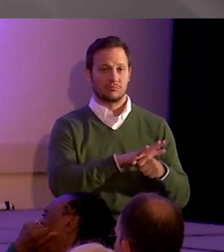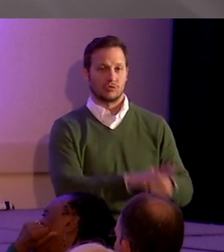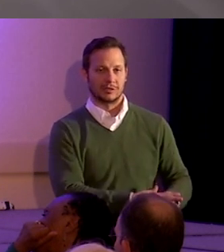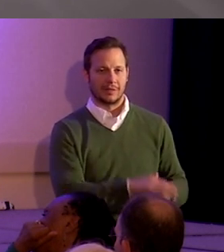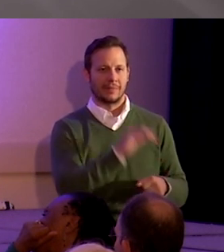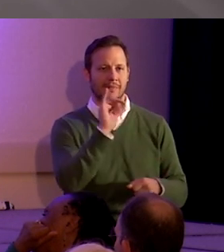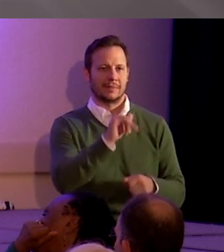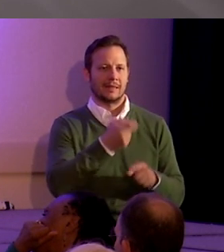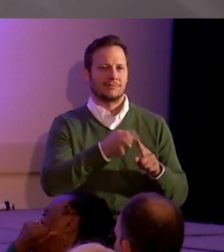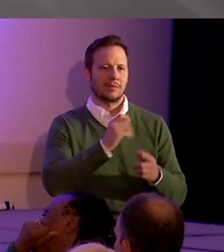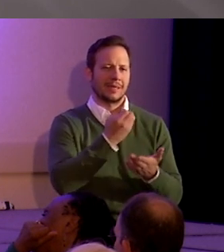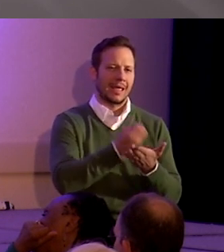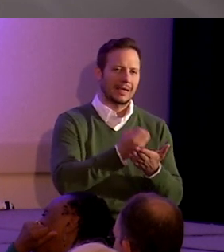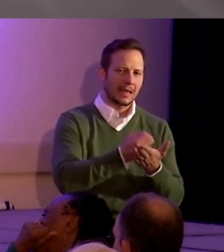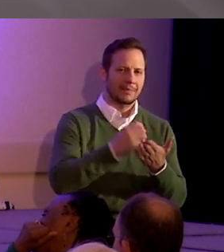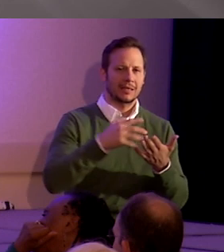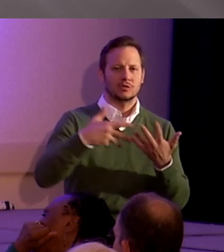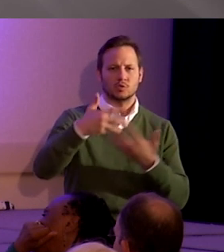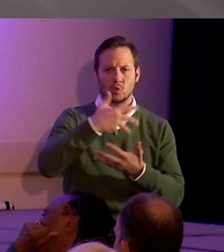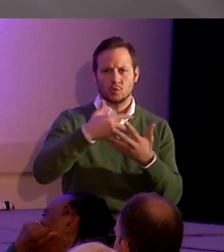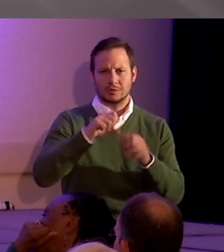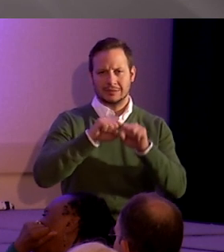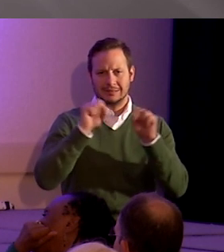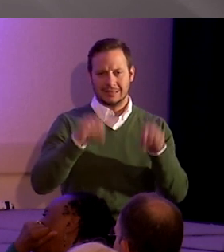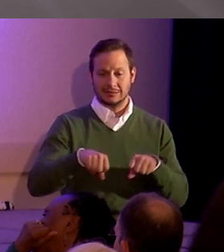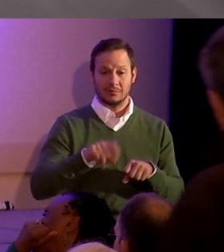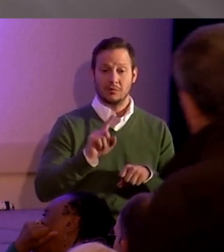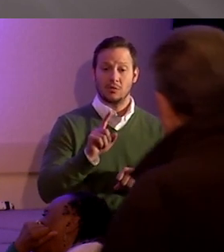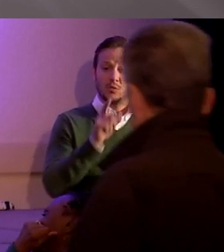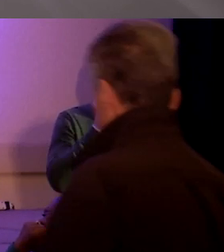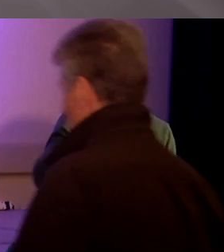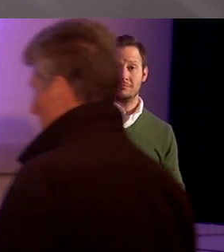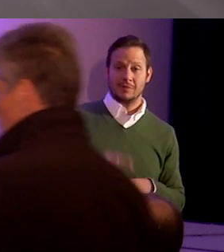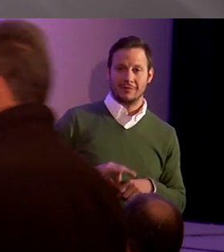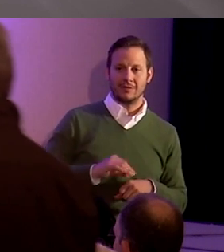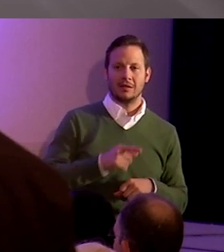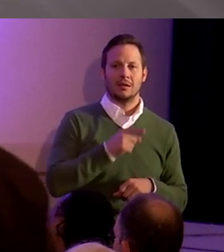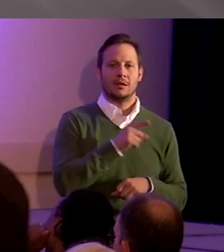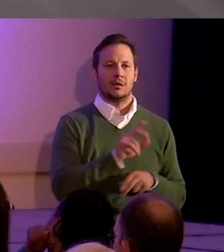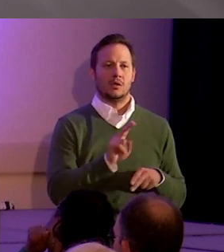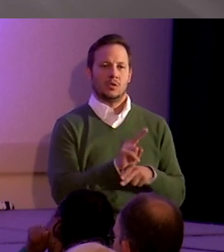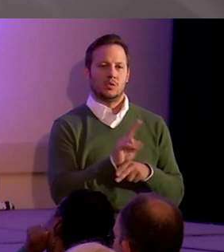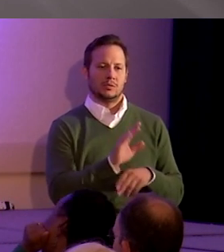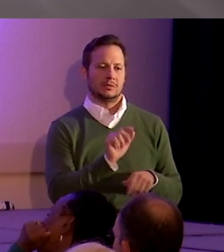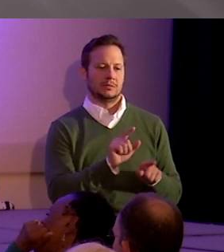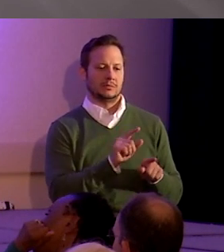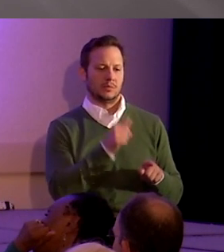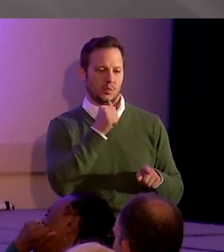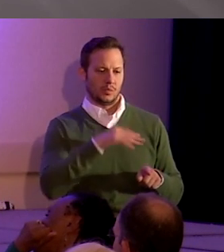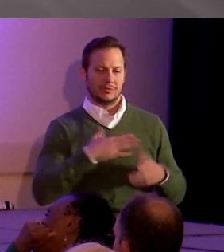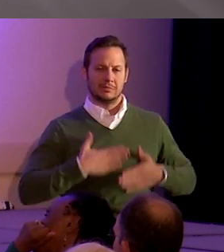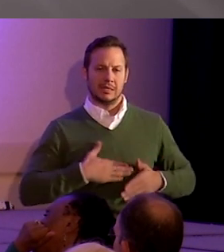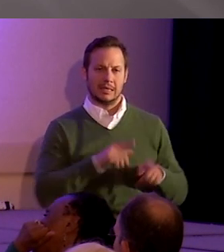of the economic and social system, which benefits from the commodification and objectification of women, as well as